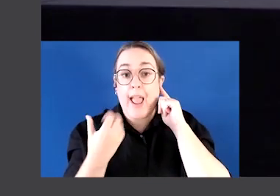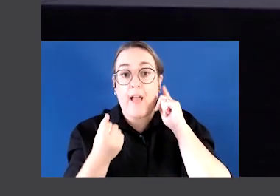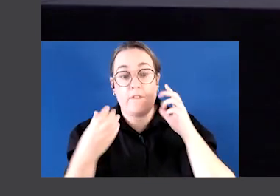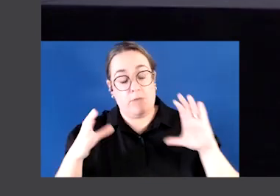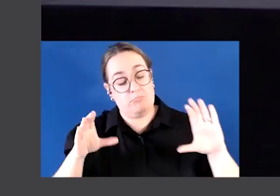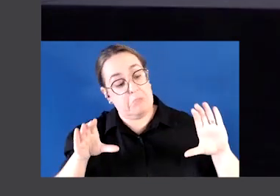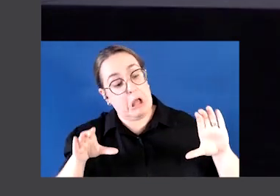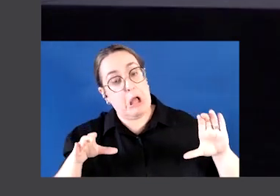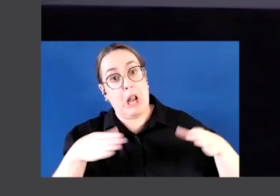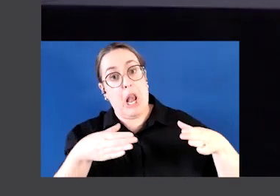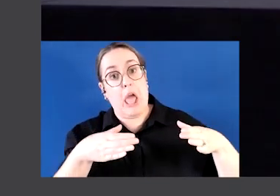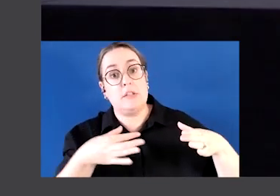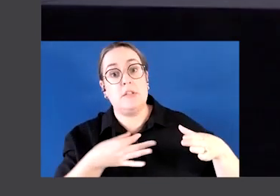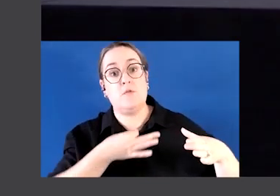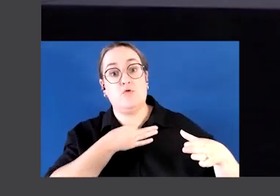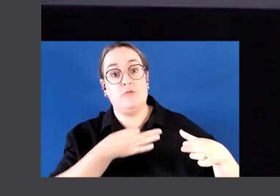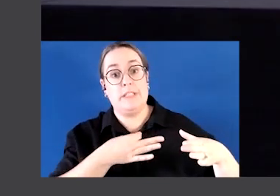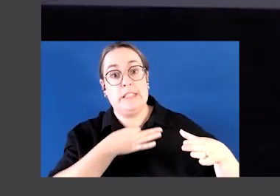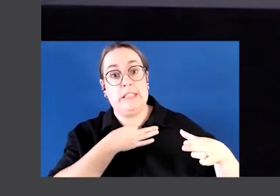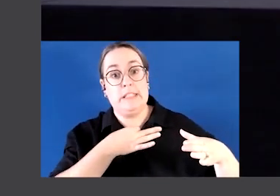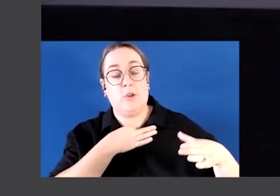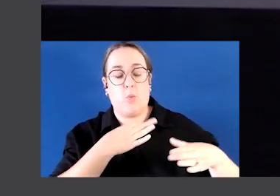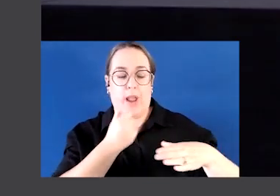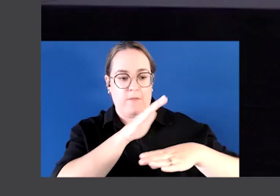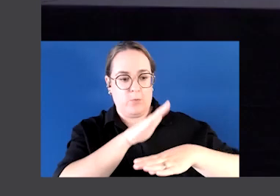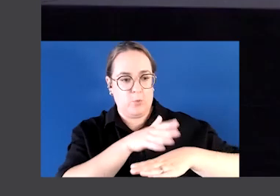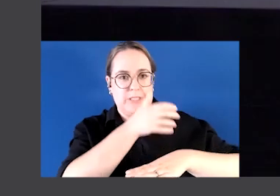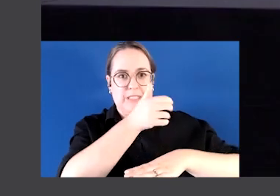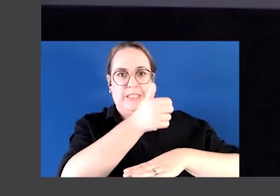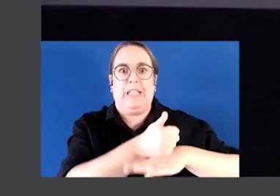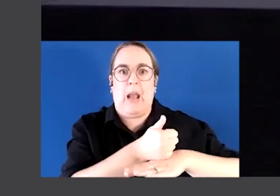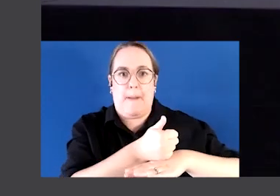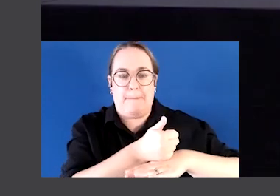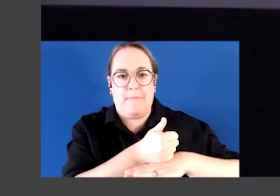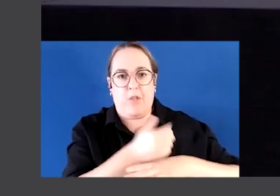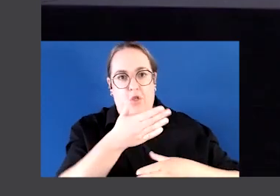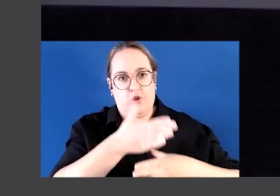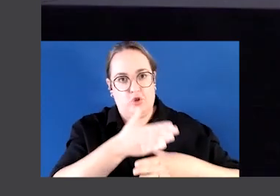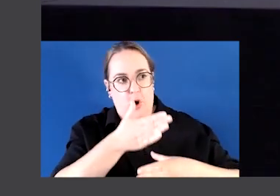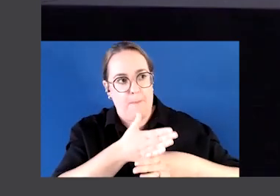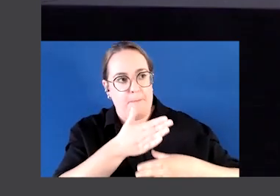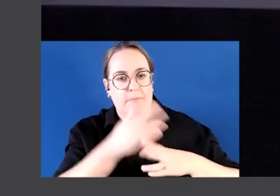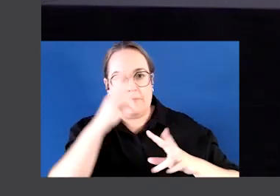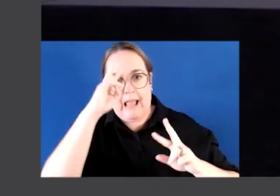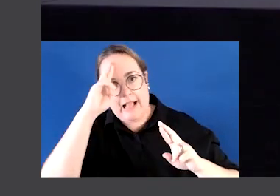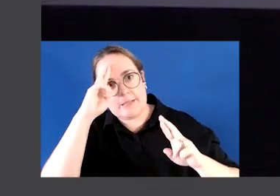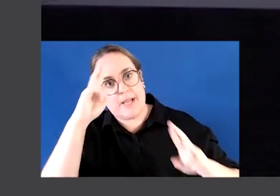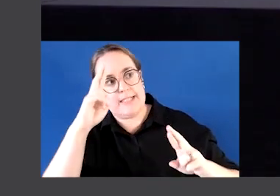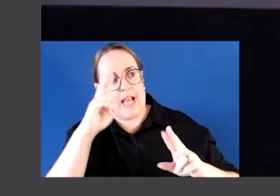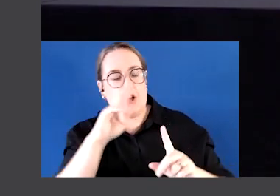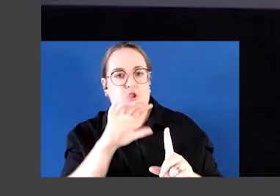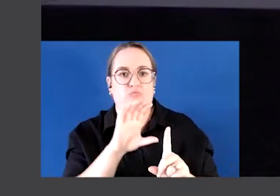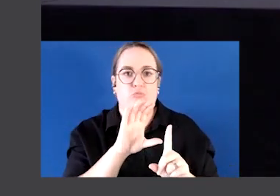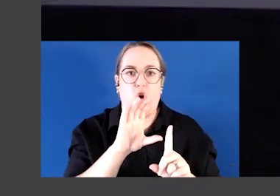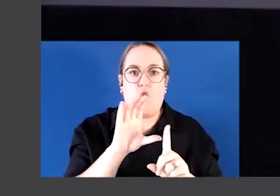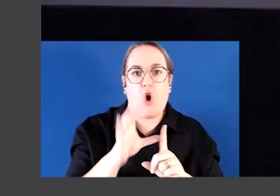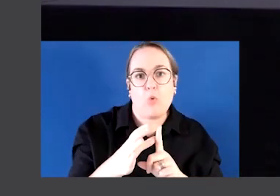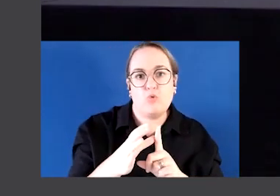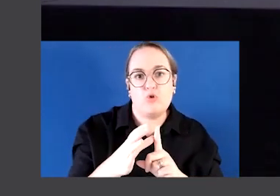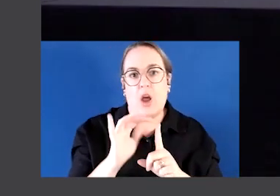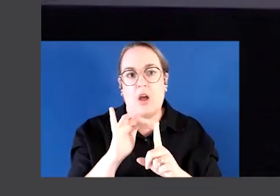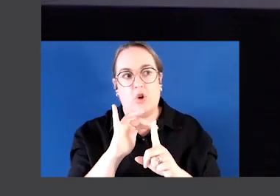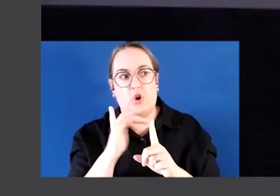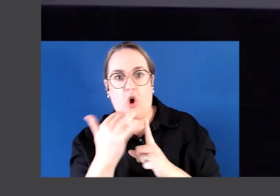would say it's a collective risk. We've got a really important part to play in setting the tone, setting that culture, setting the expectations